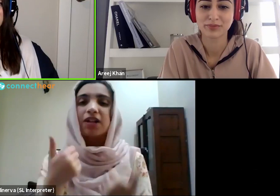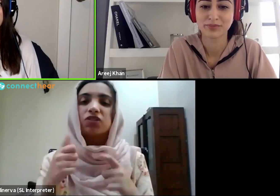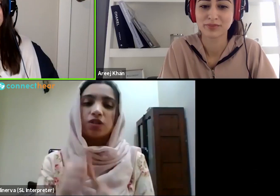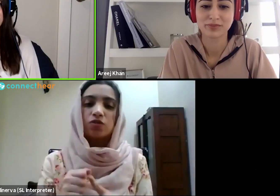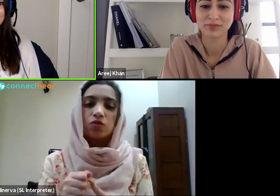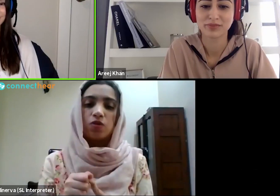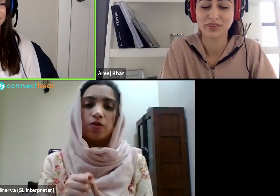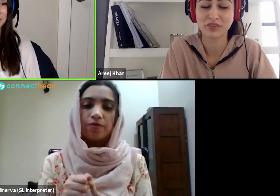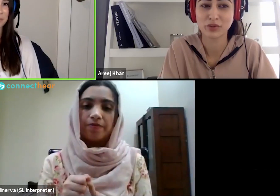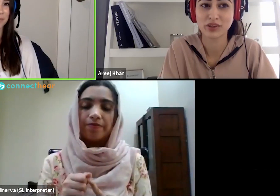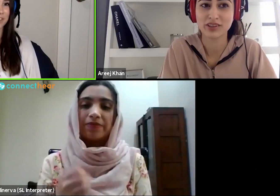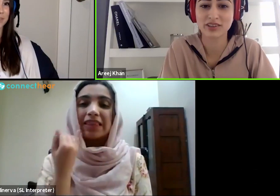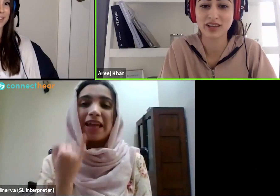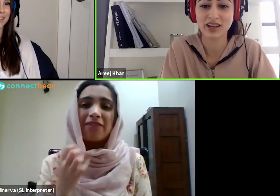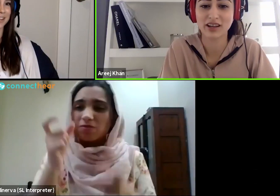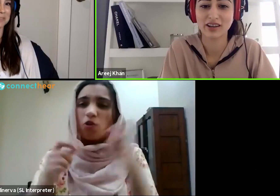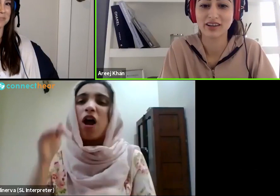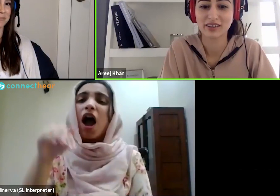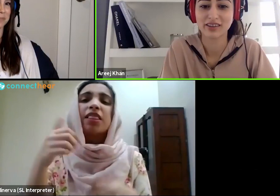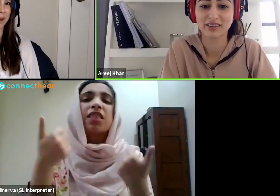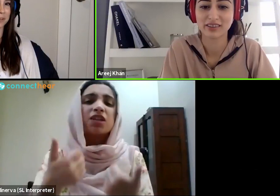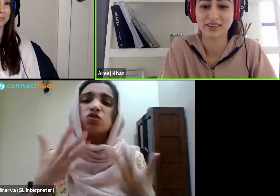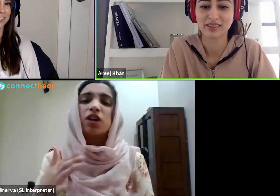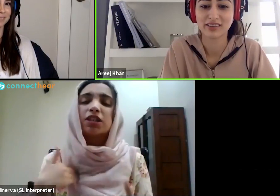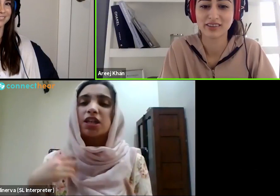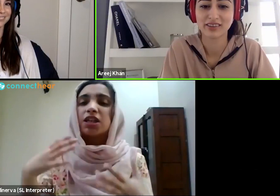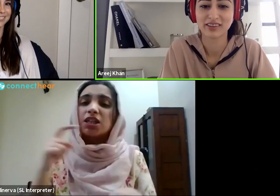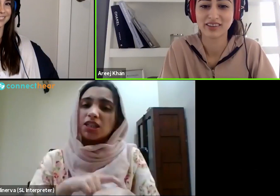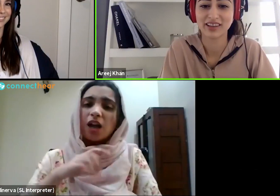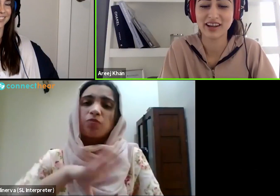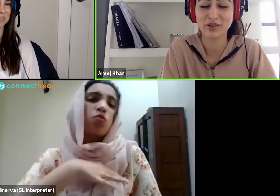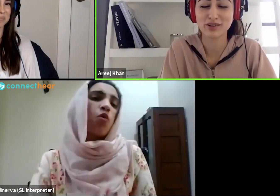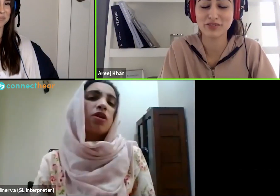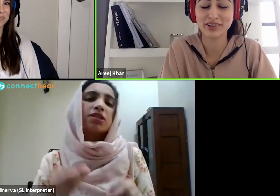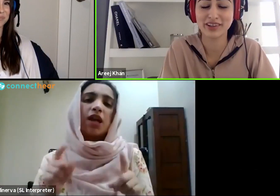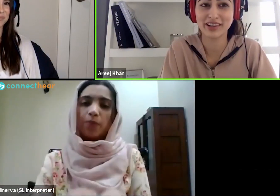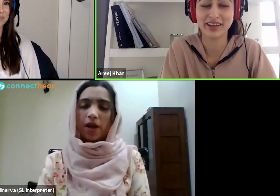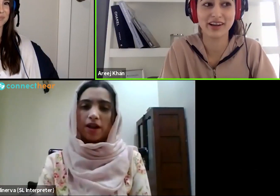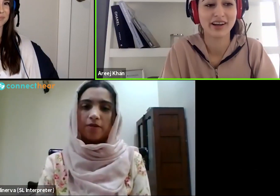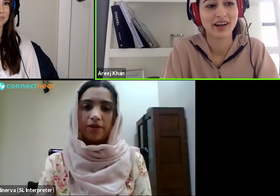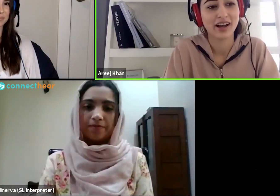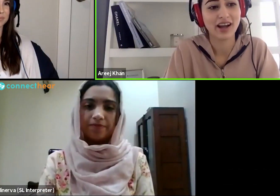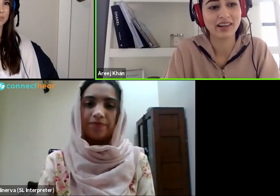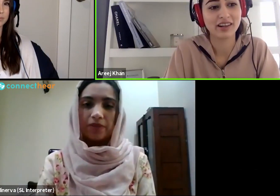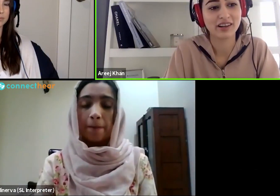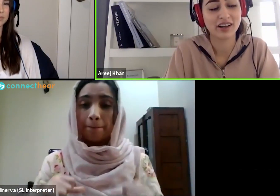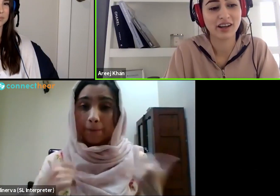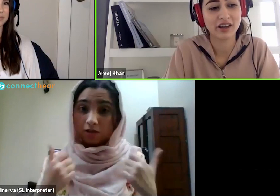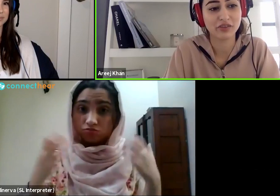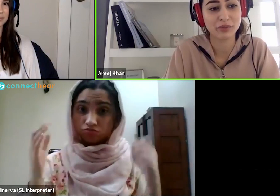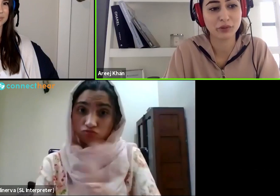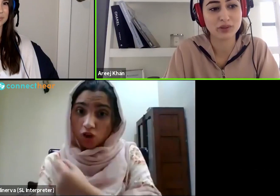your energy. So that's just me saying, be powerful, Yeah, so. no, definitely.